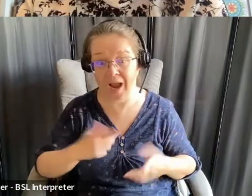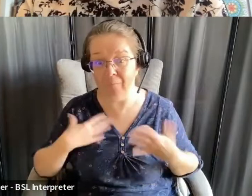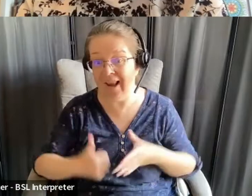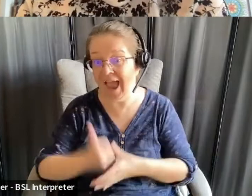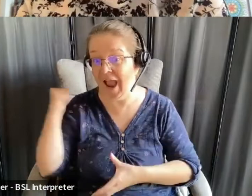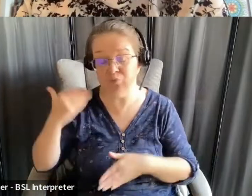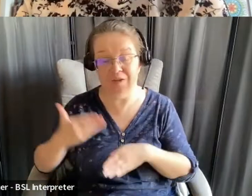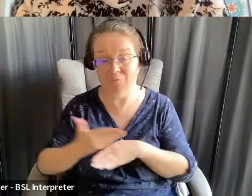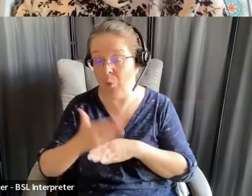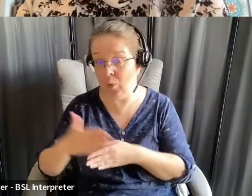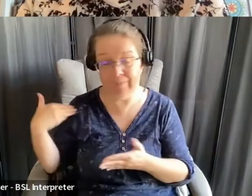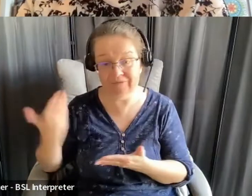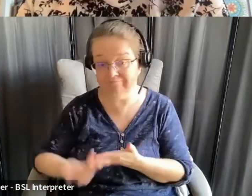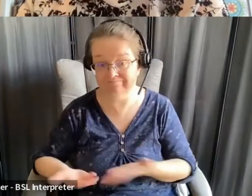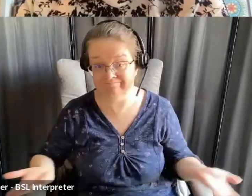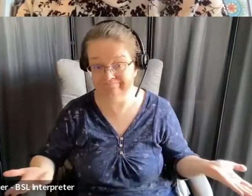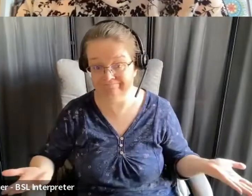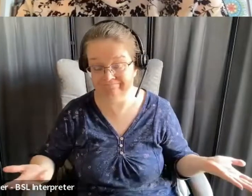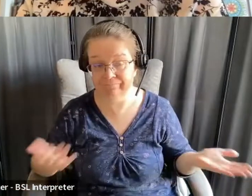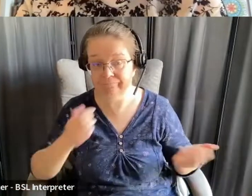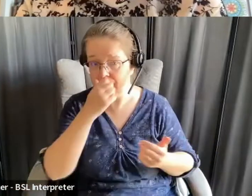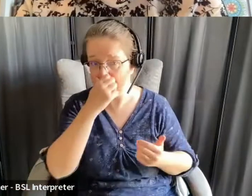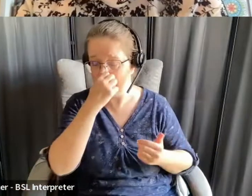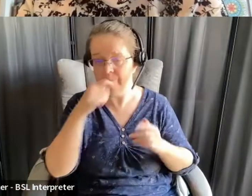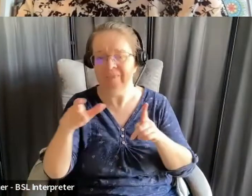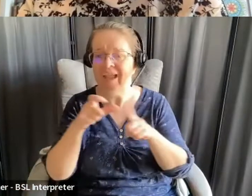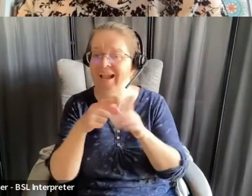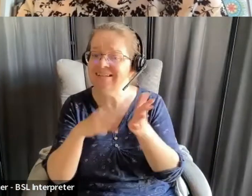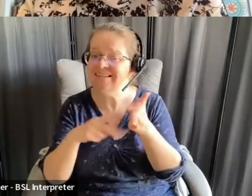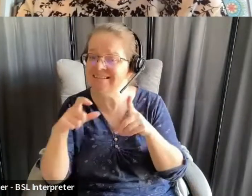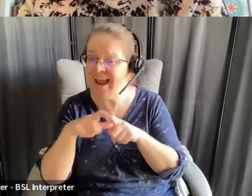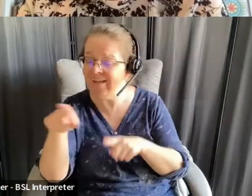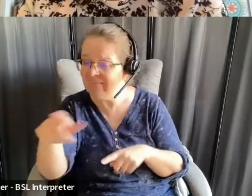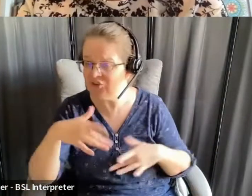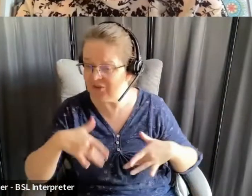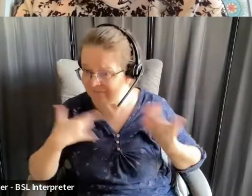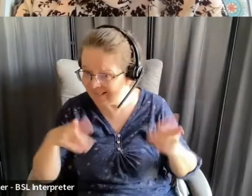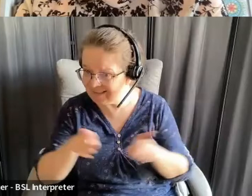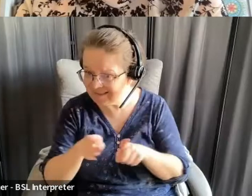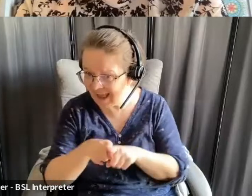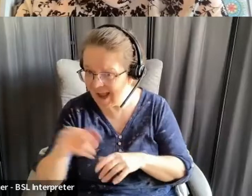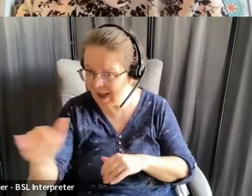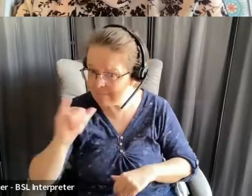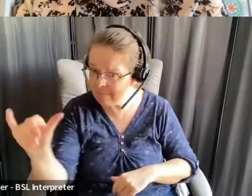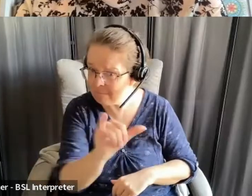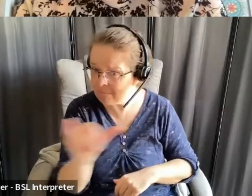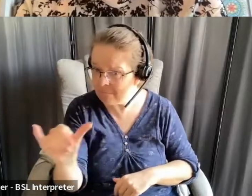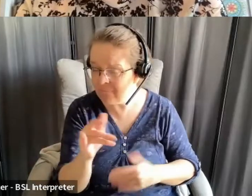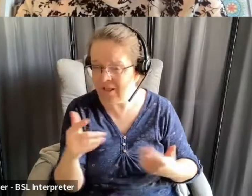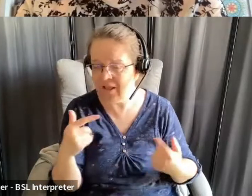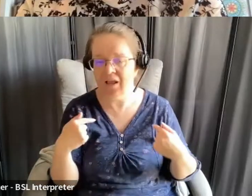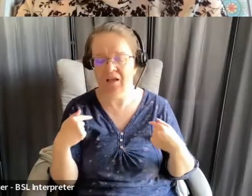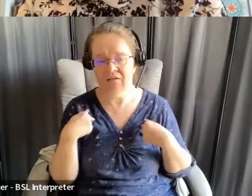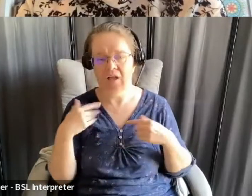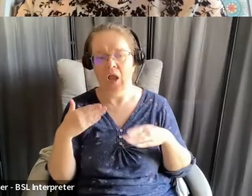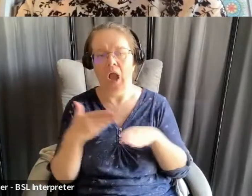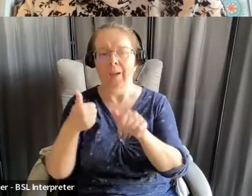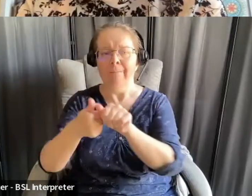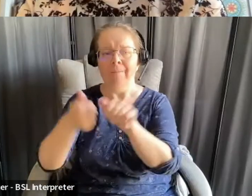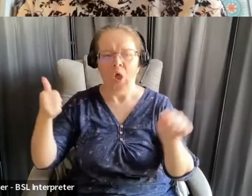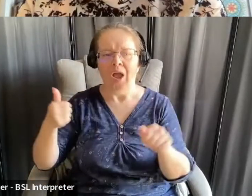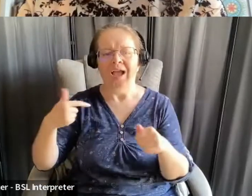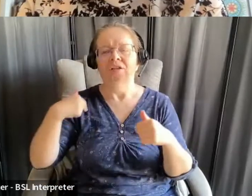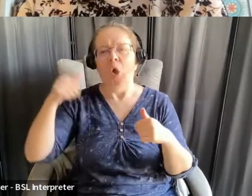Yeah, thank you, Will. And David, does this resonate with you? Is this how you were feeling? You know, we do know that employers are starting to